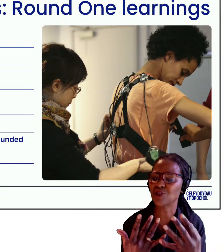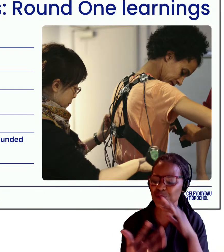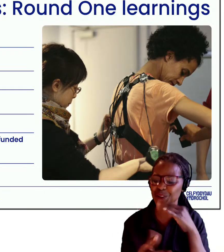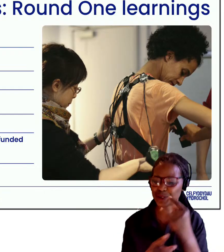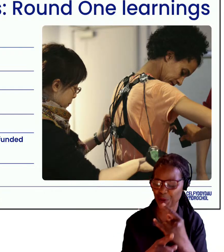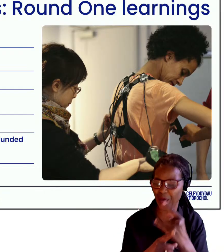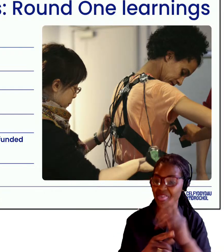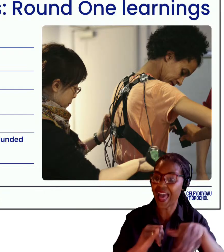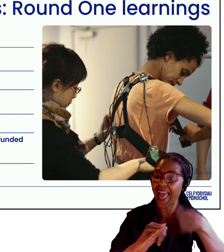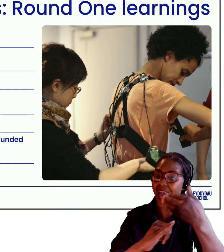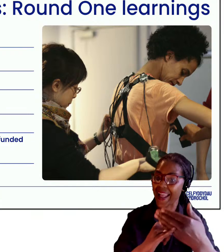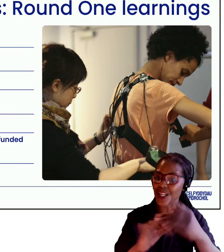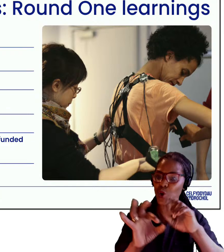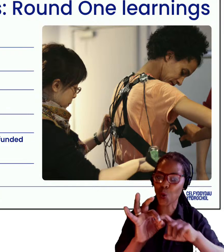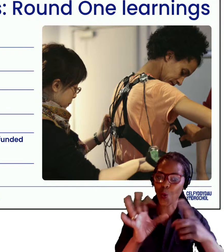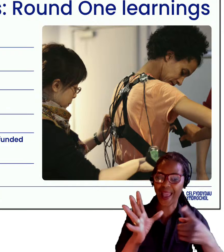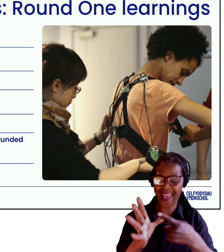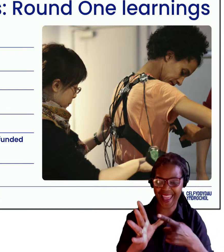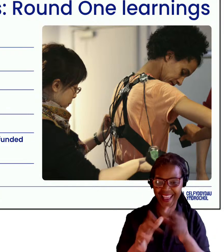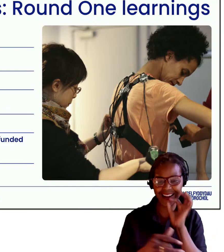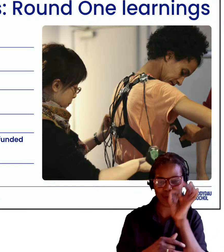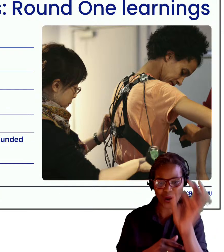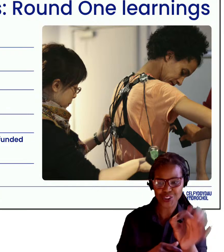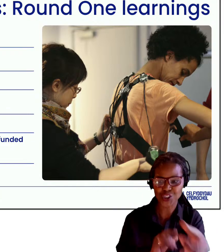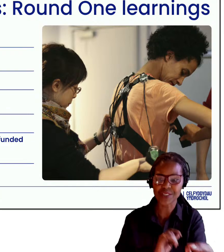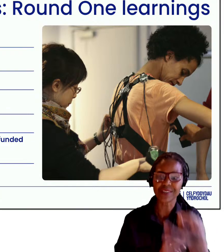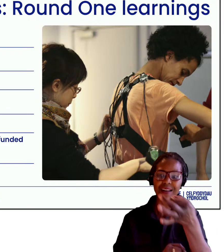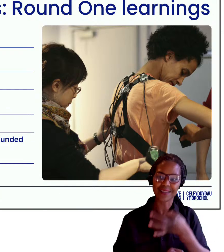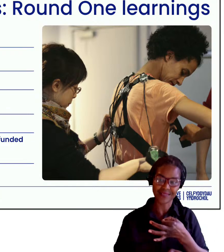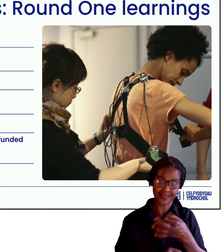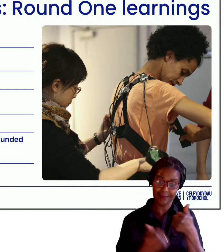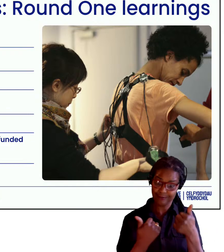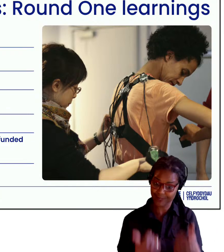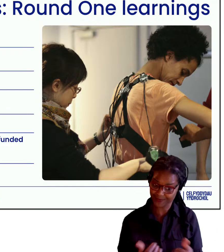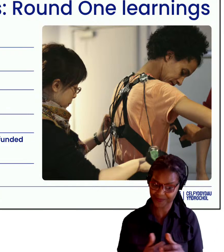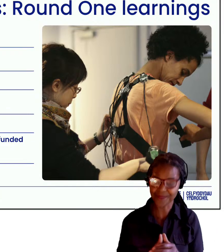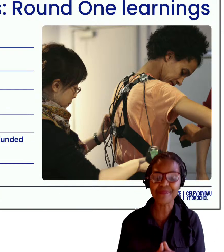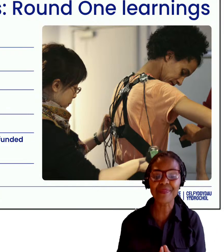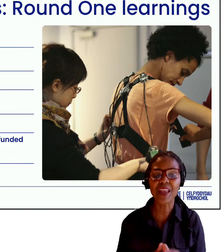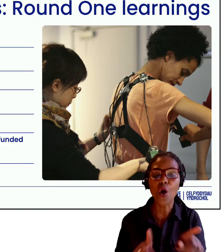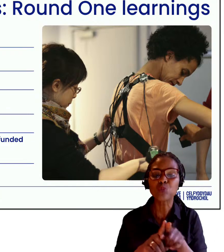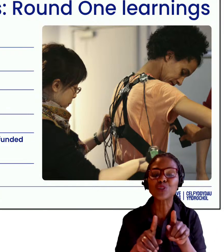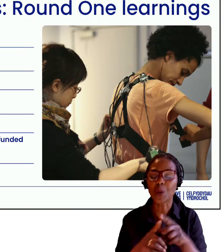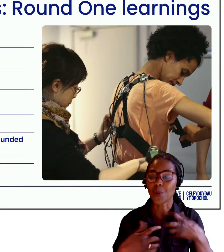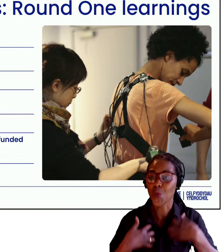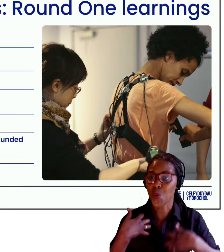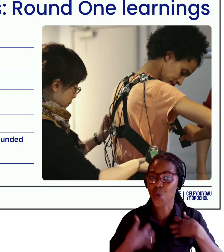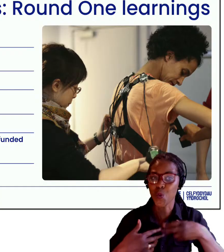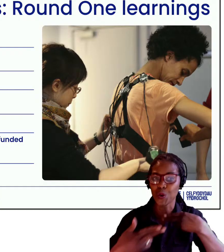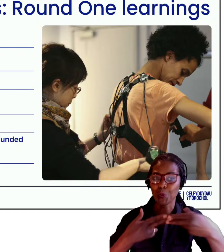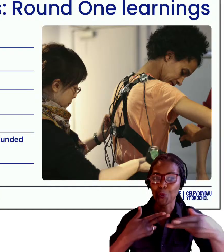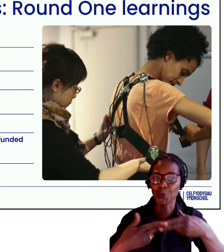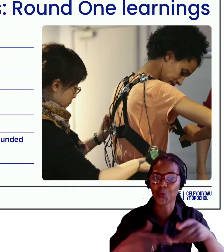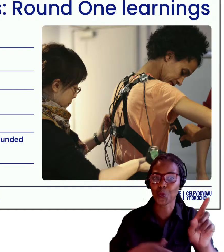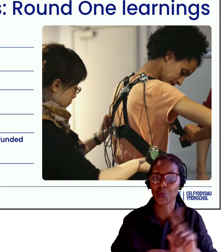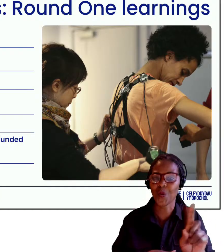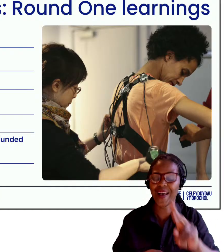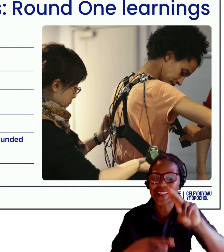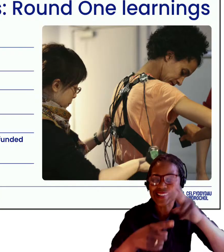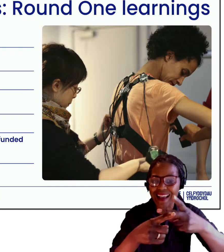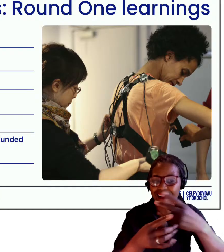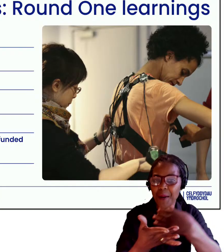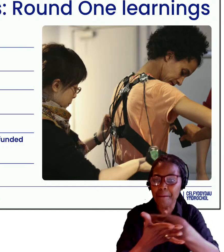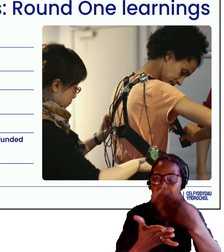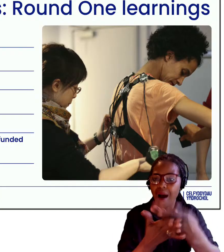those. Also to highlight, the exciting news that we just opened the second round of funding last week. Today we'll be focusing on